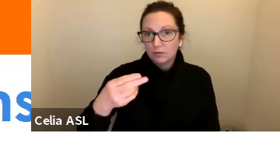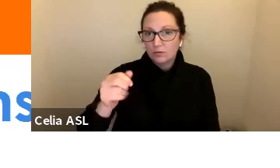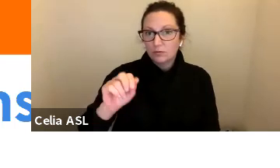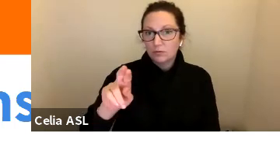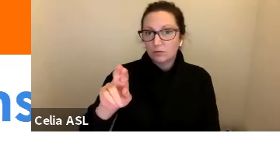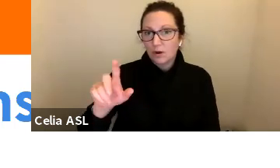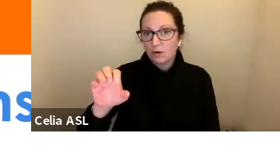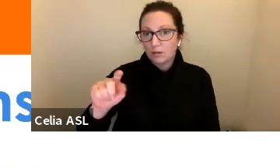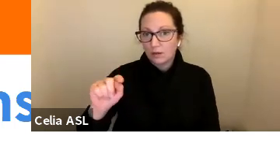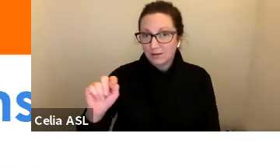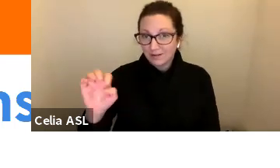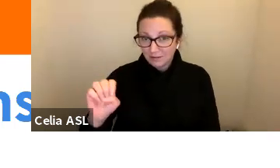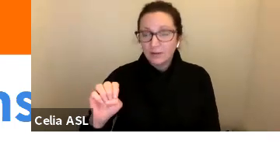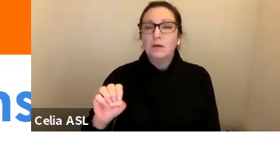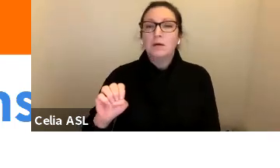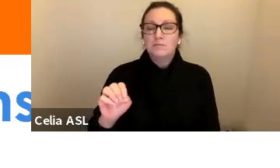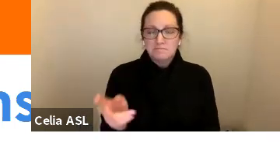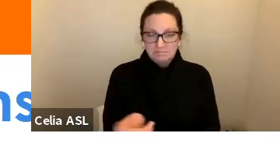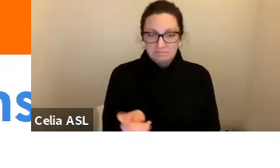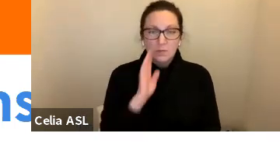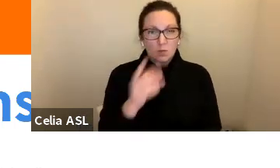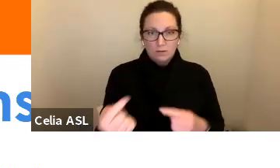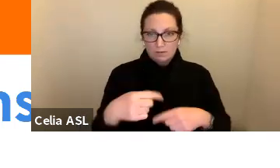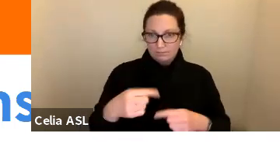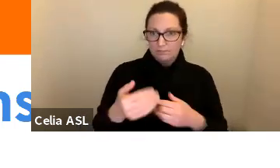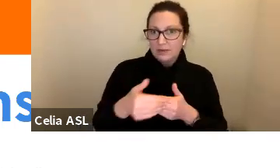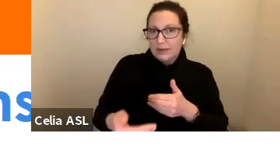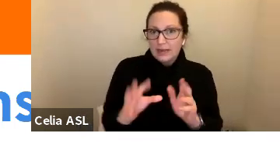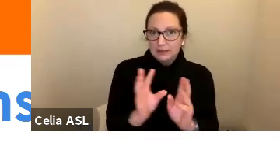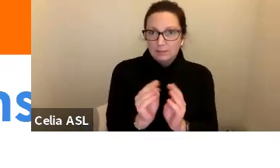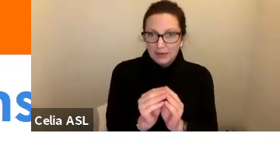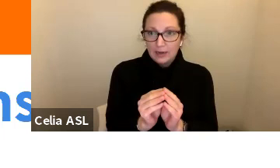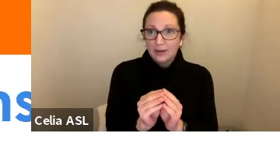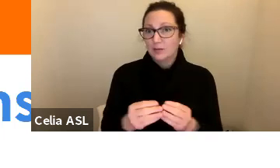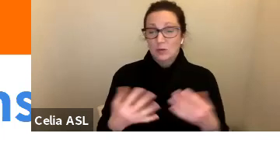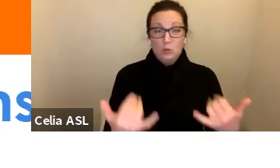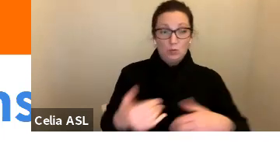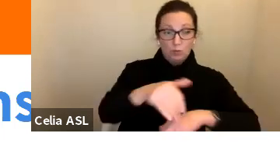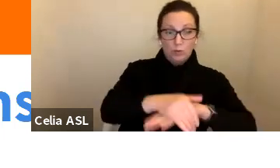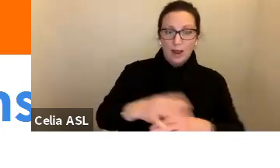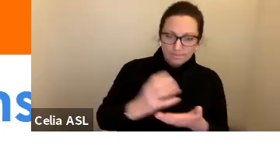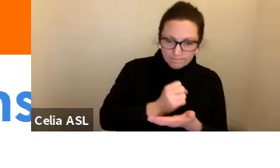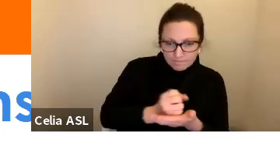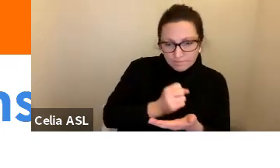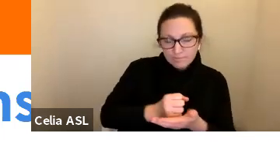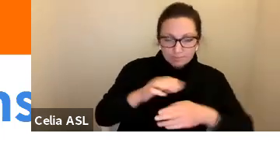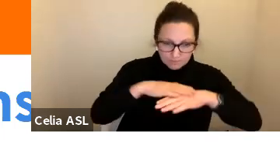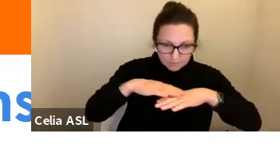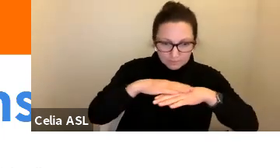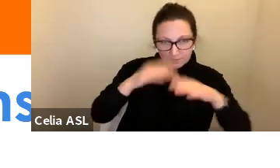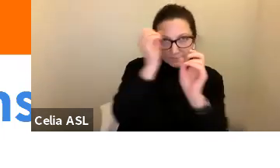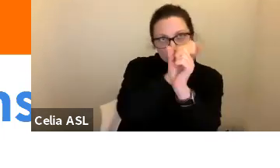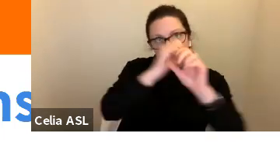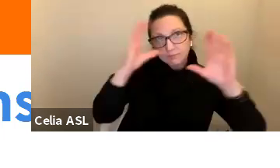this overview now to get the basics, so to speak, of how this is working, and then explore these models more